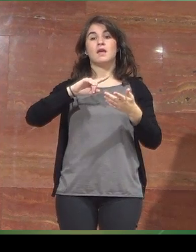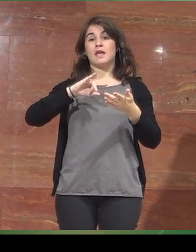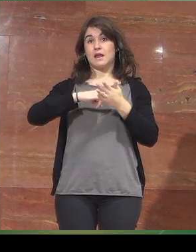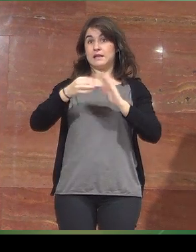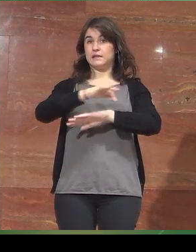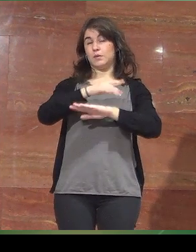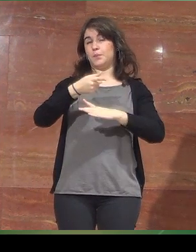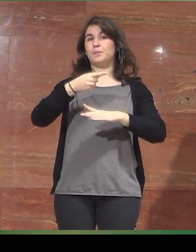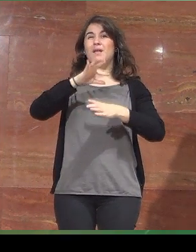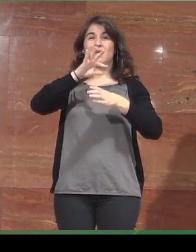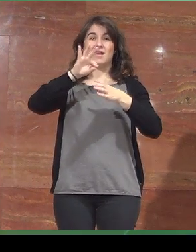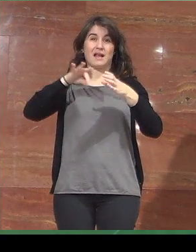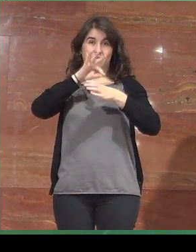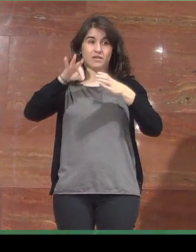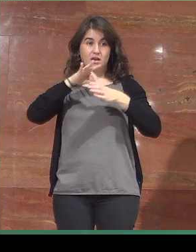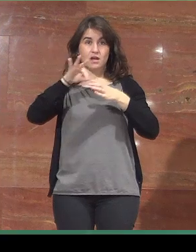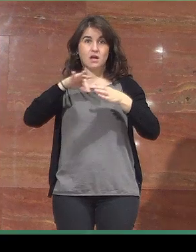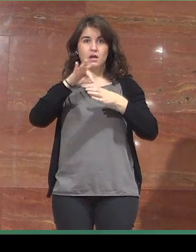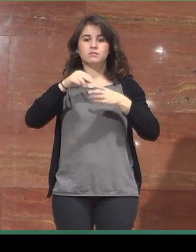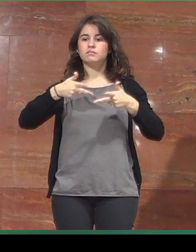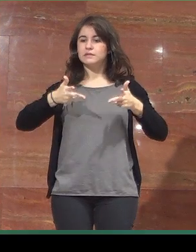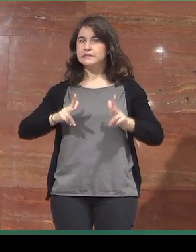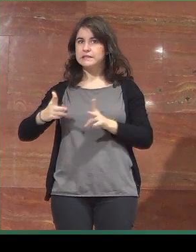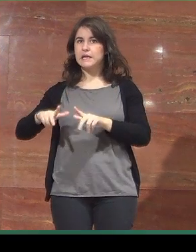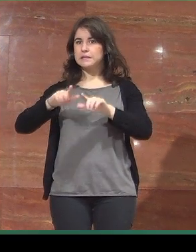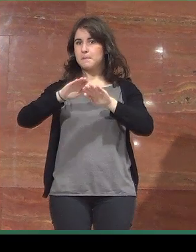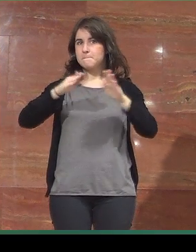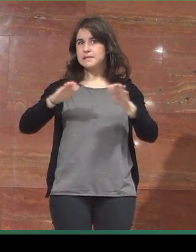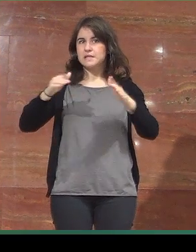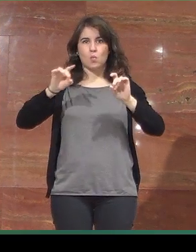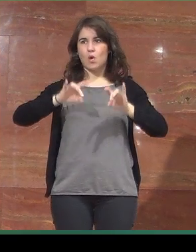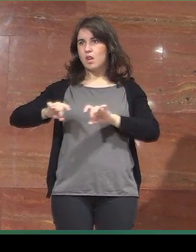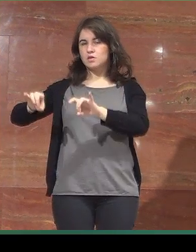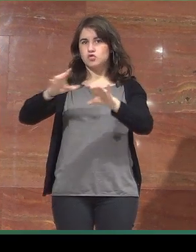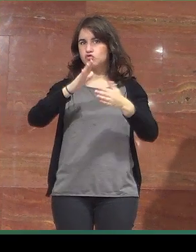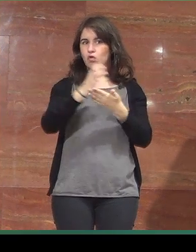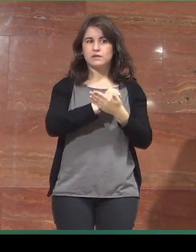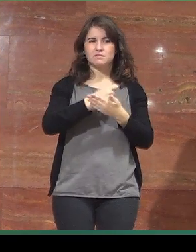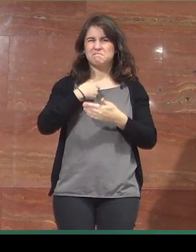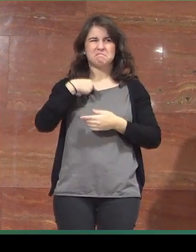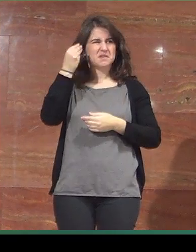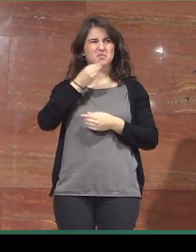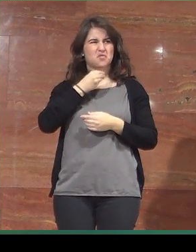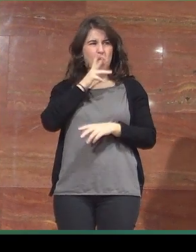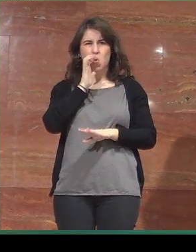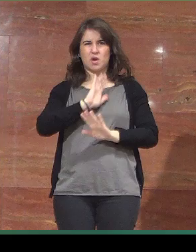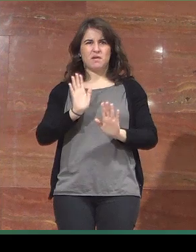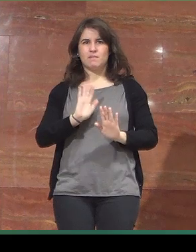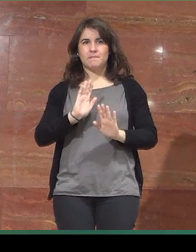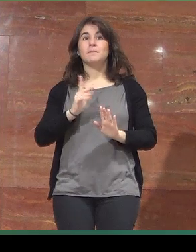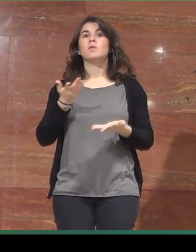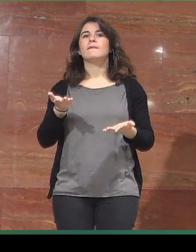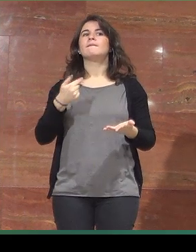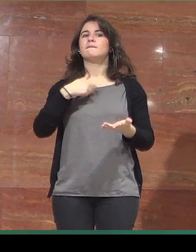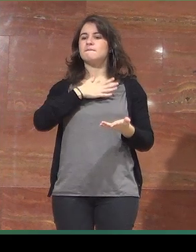absolutely terrible, this way to say we have to organize a public space, so we build the same